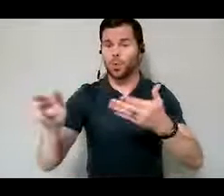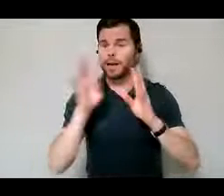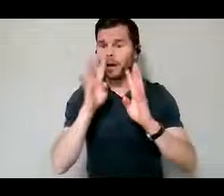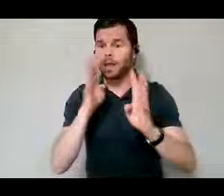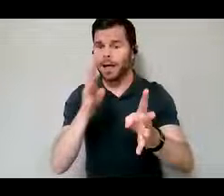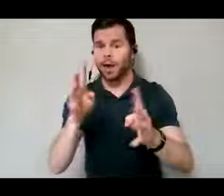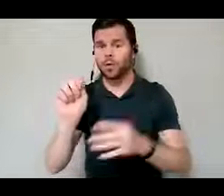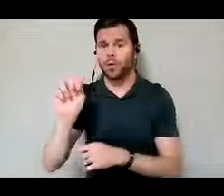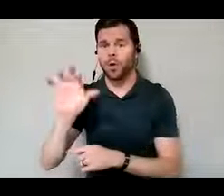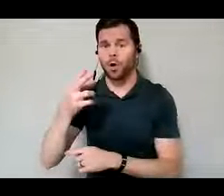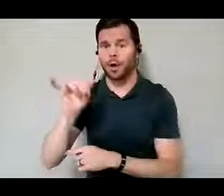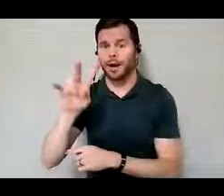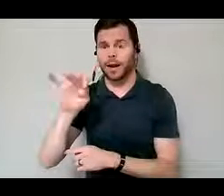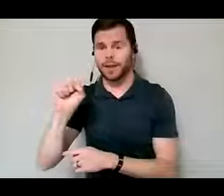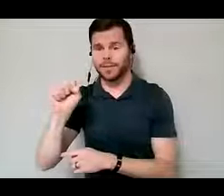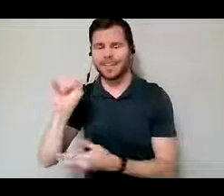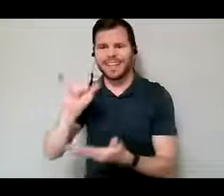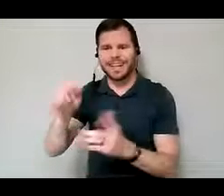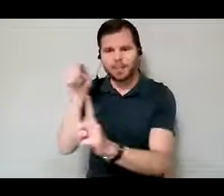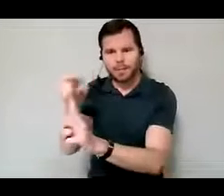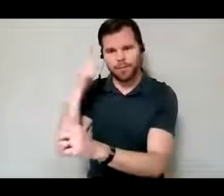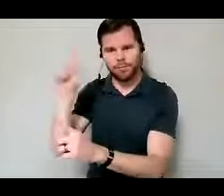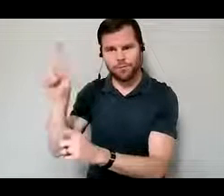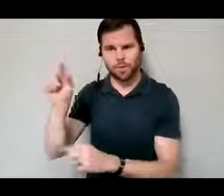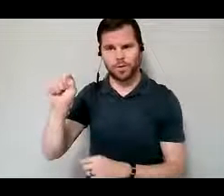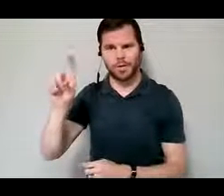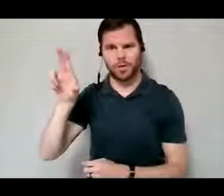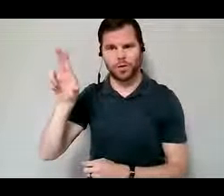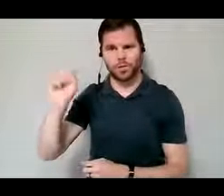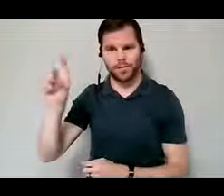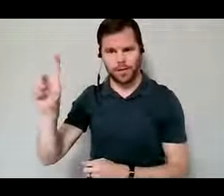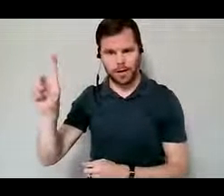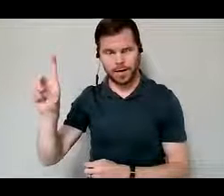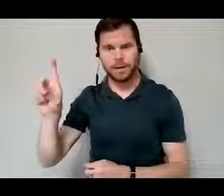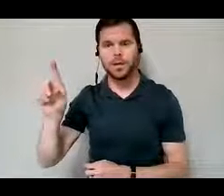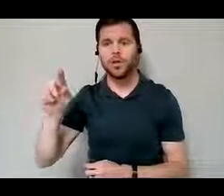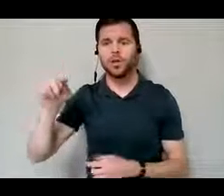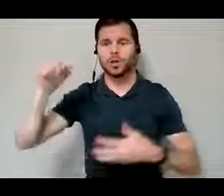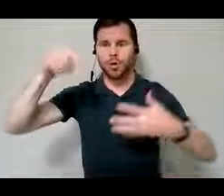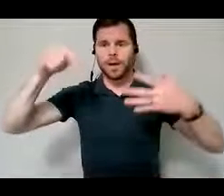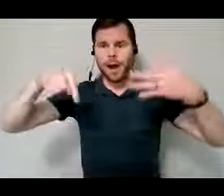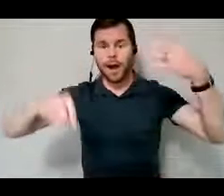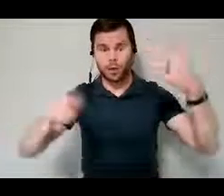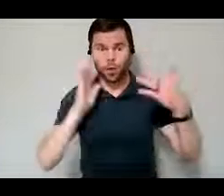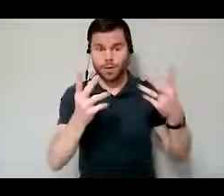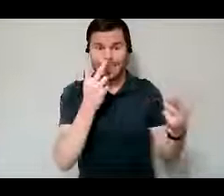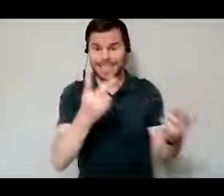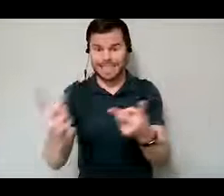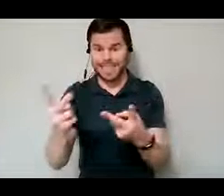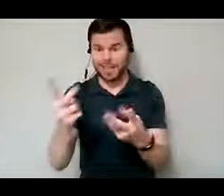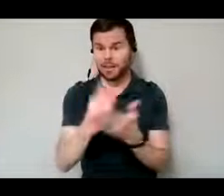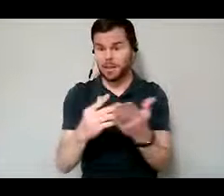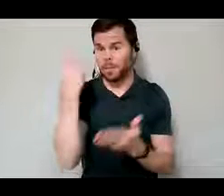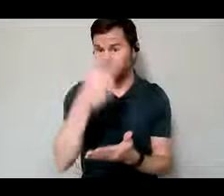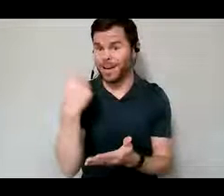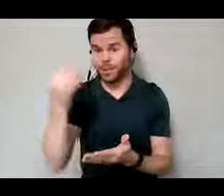And this is specifically for San Diego Unified. And you scroll down, you will see faces you recognize, right? African-American